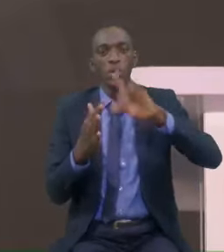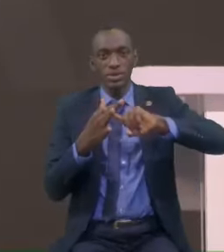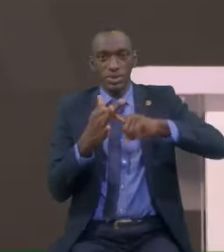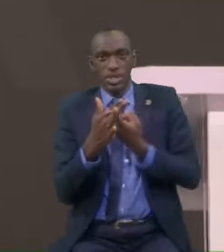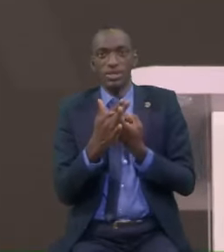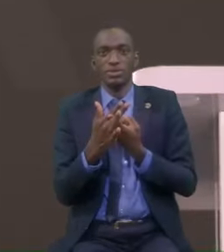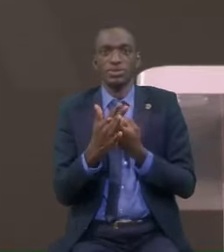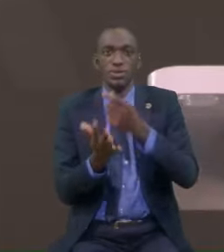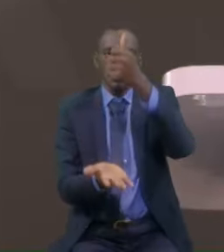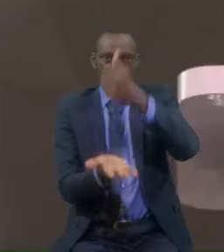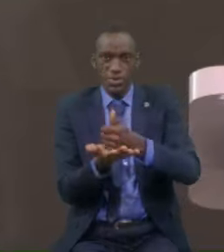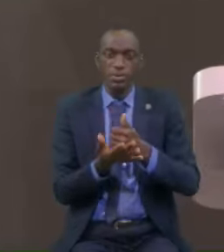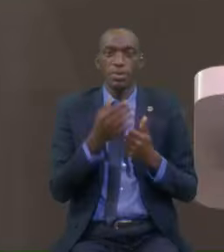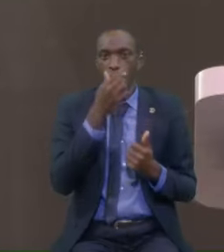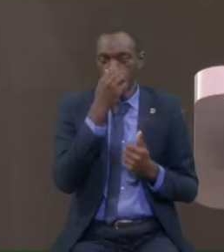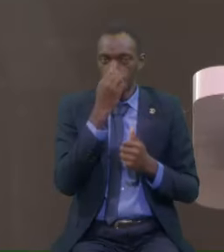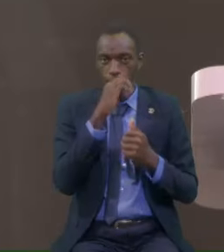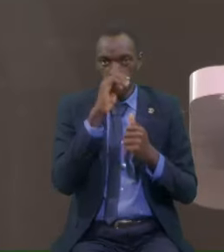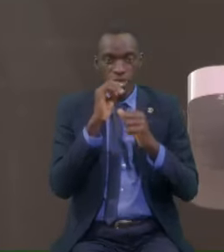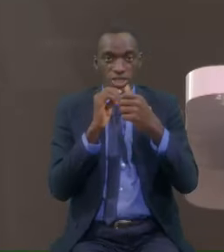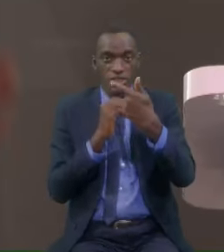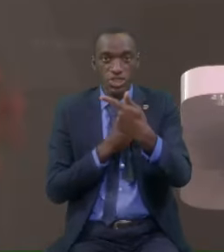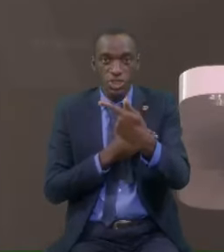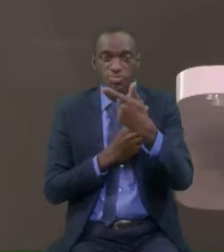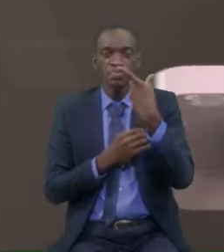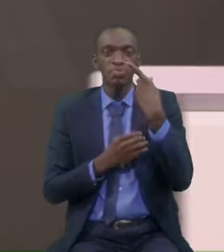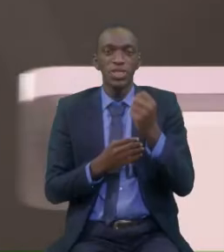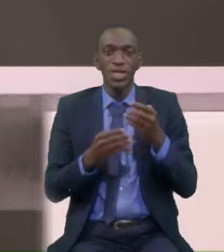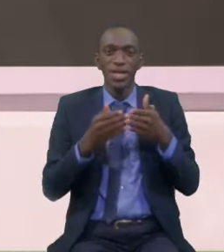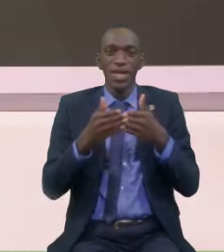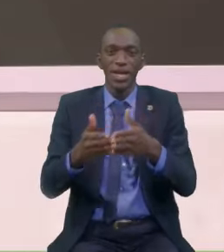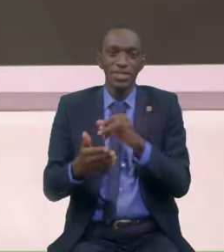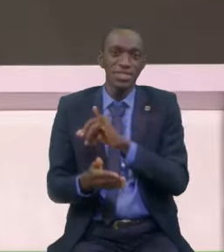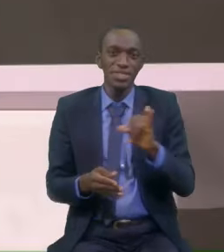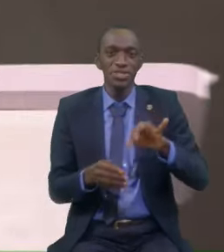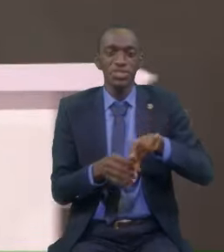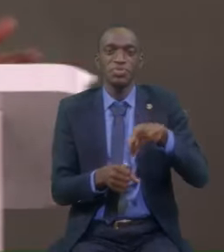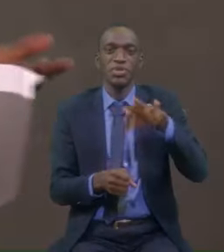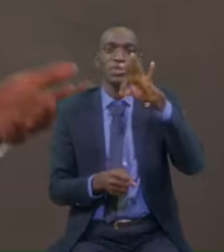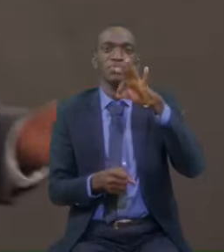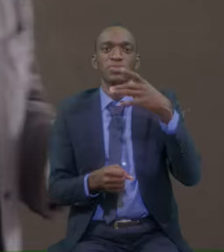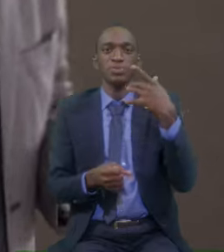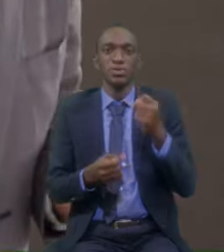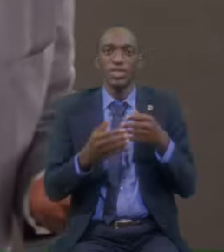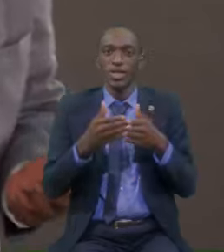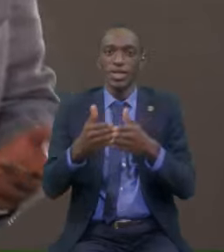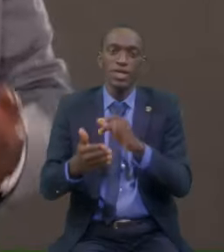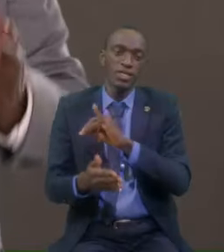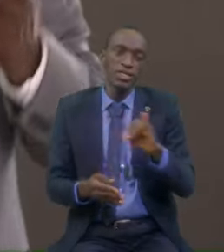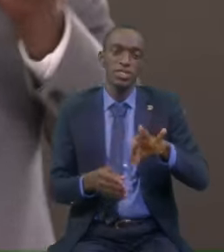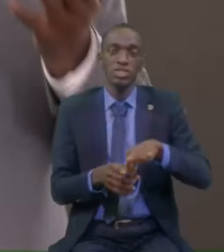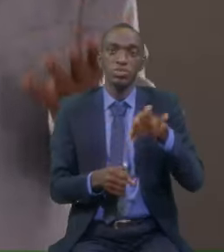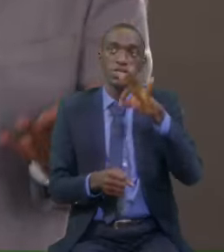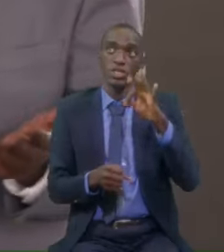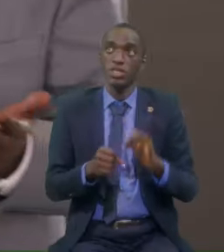G, the guiding spirit. The guiding spirit. This is the spirit, the